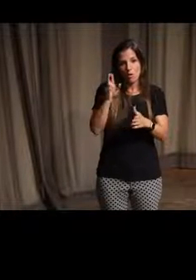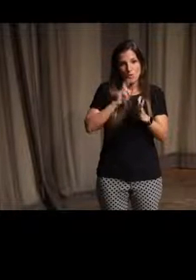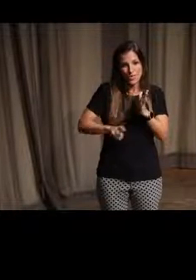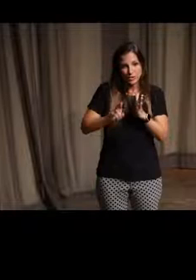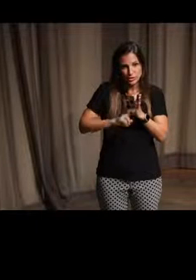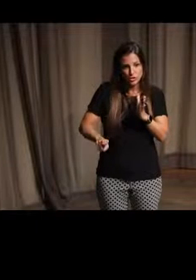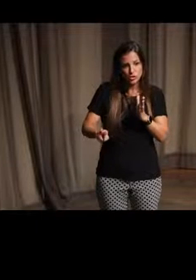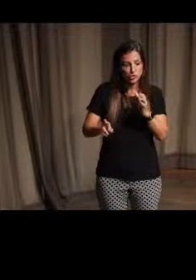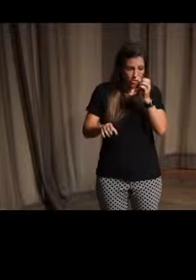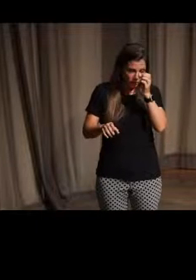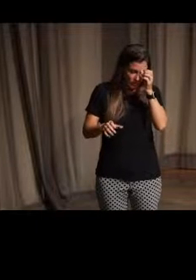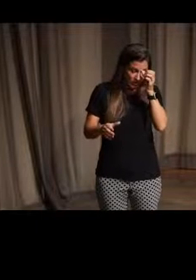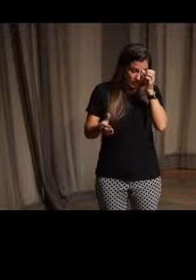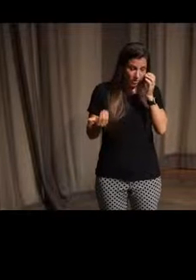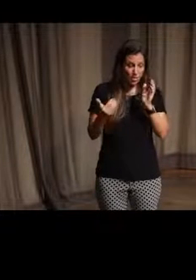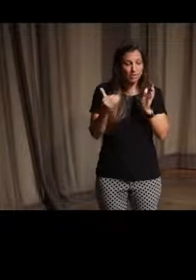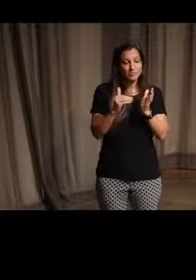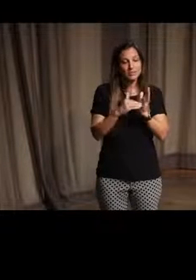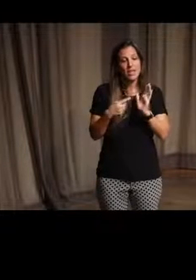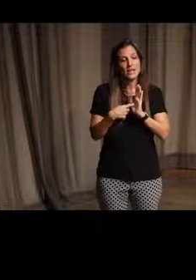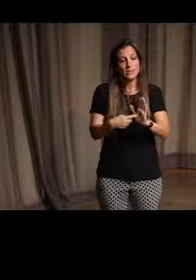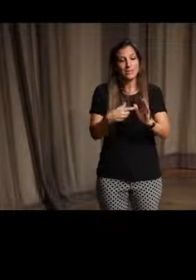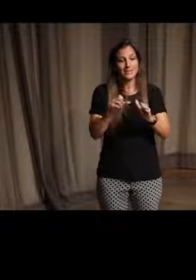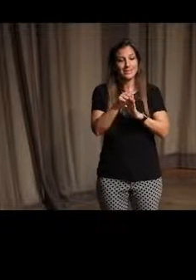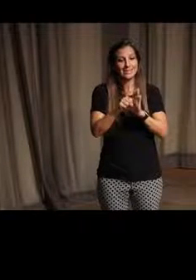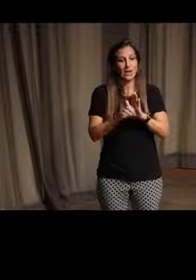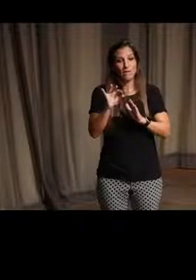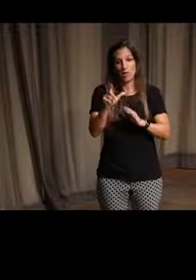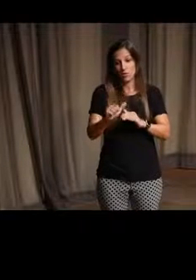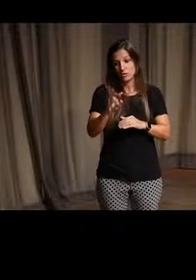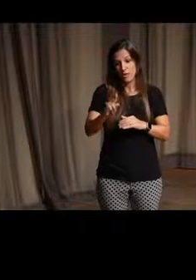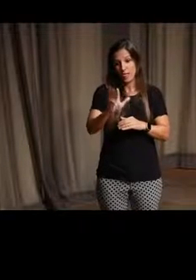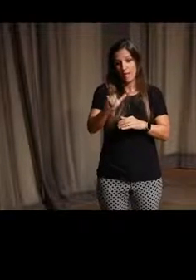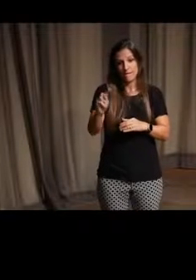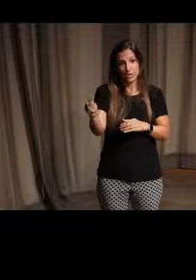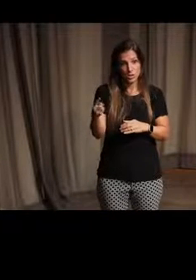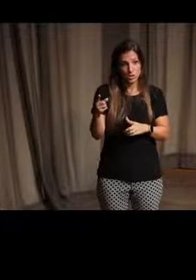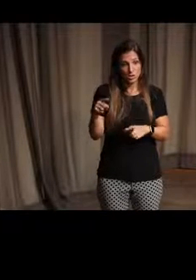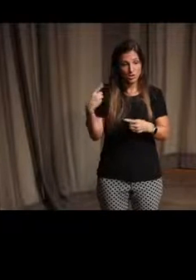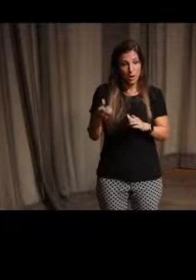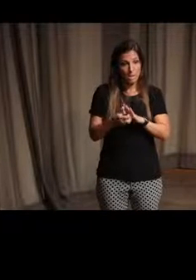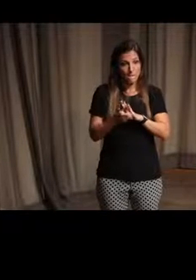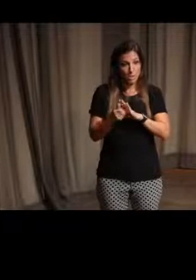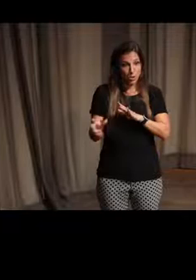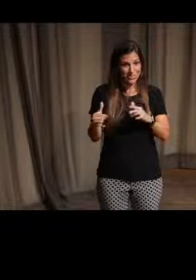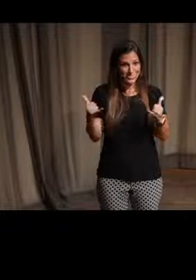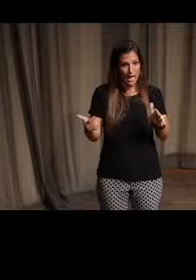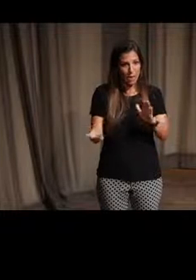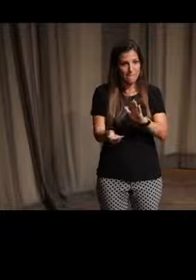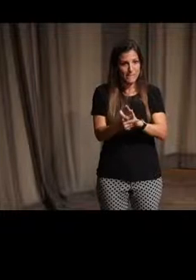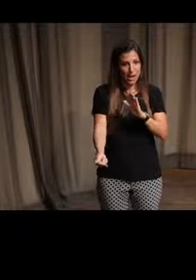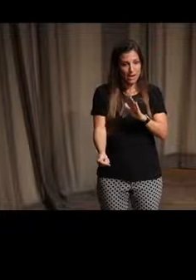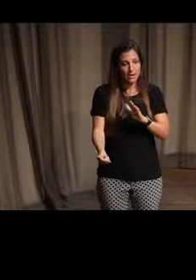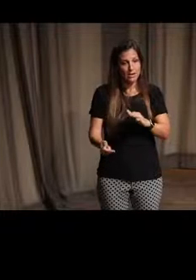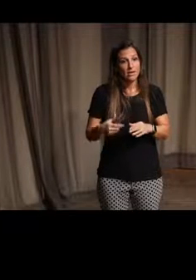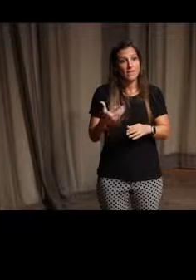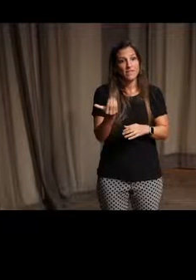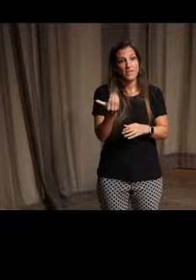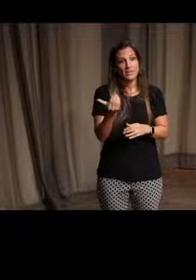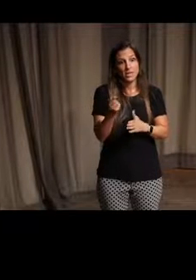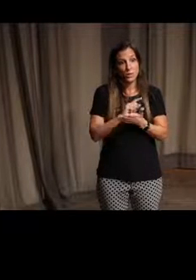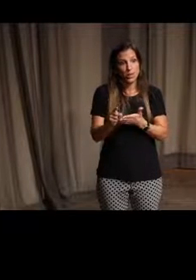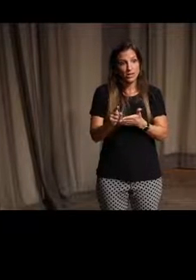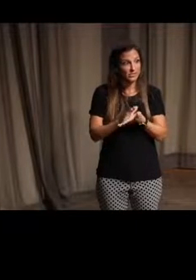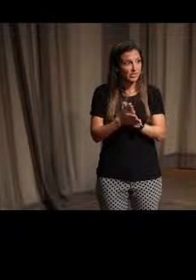research. So to give you an example, in the state of Florida, as of July 1st, abortion is now banned after 15